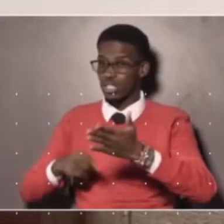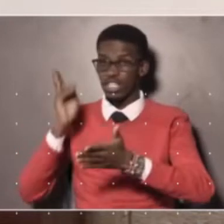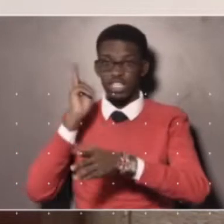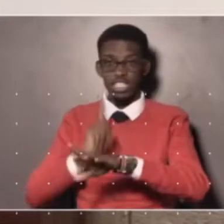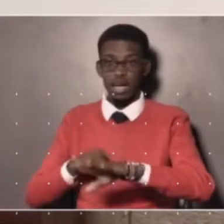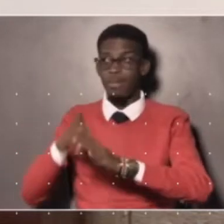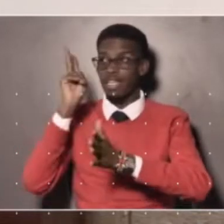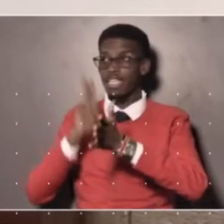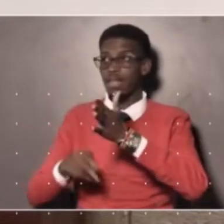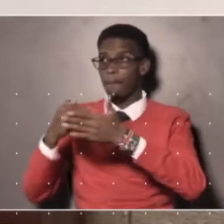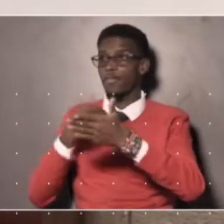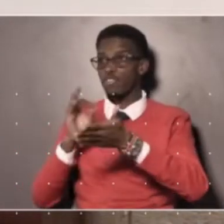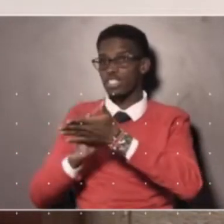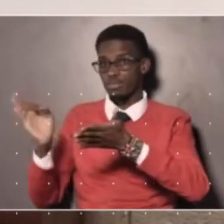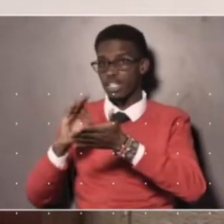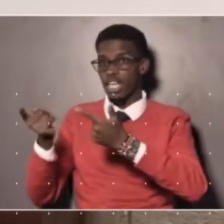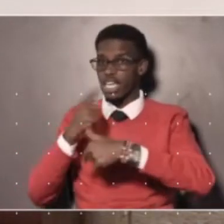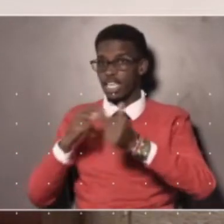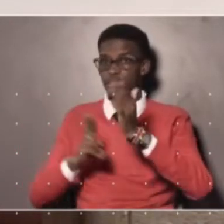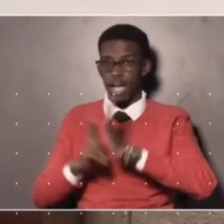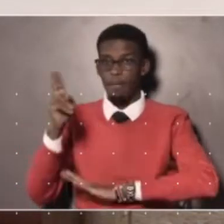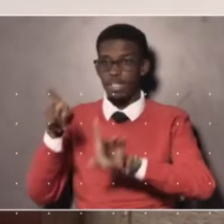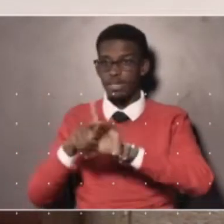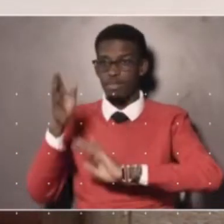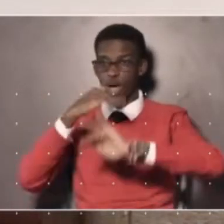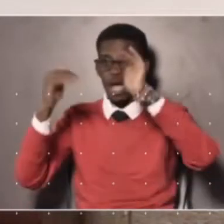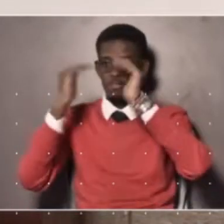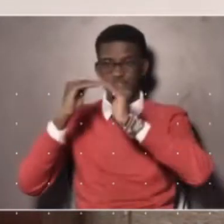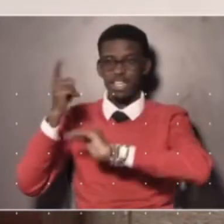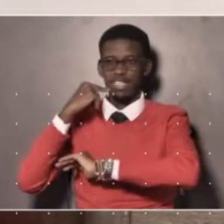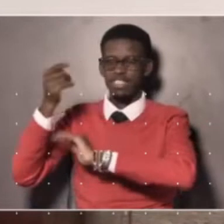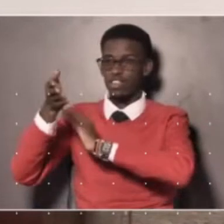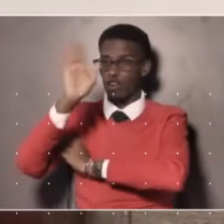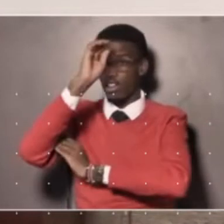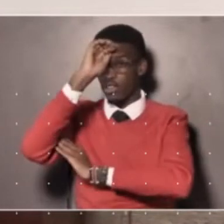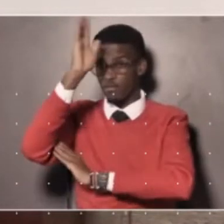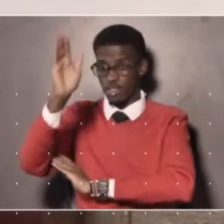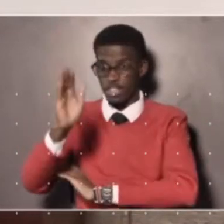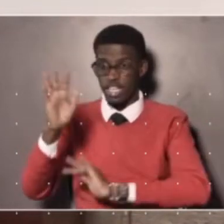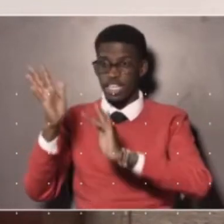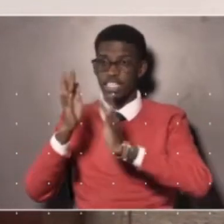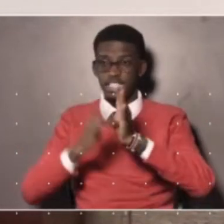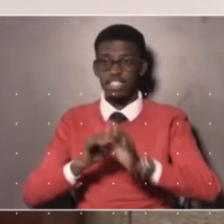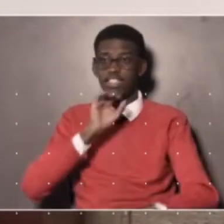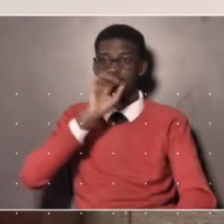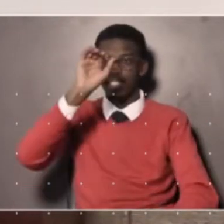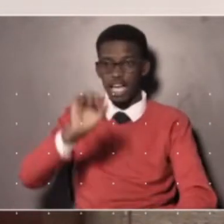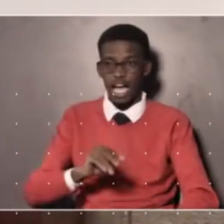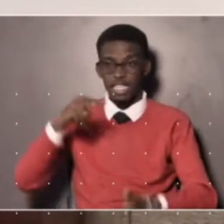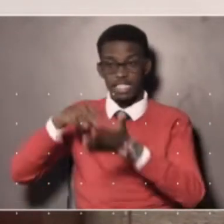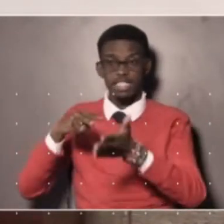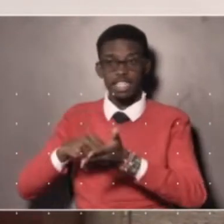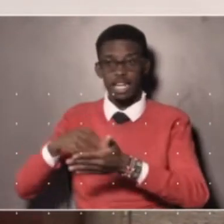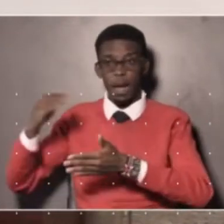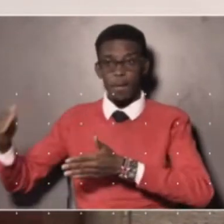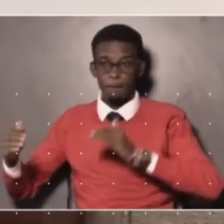him, before his spirit gave up and went to heaven, he could see God the Father and Jesus the Son standing side